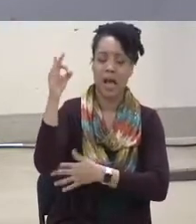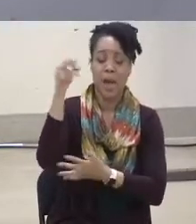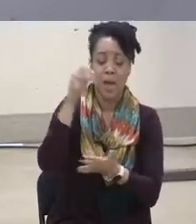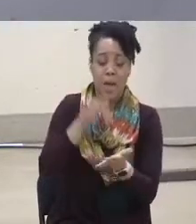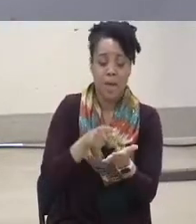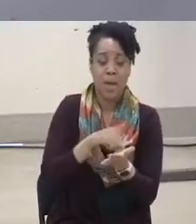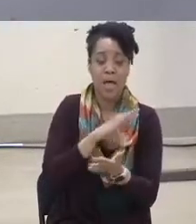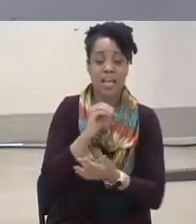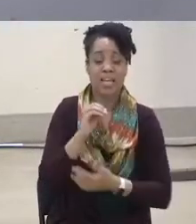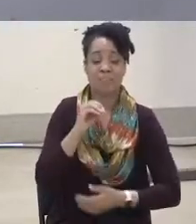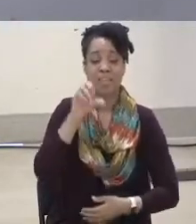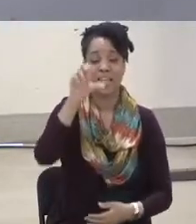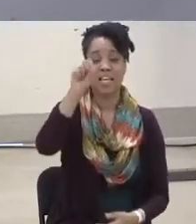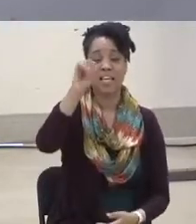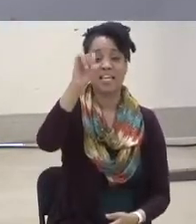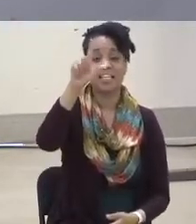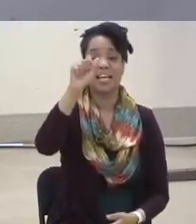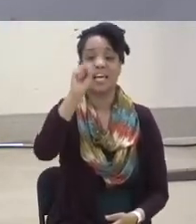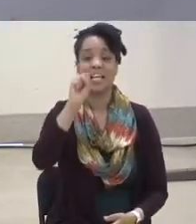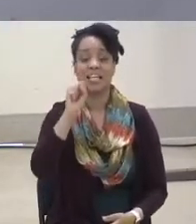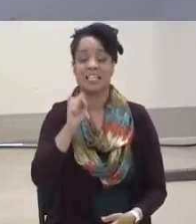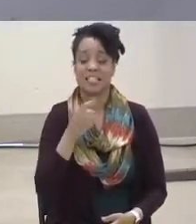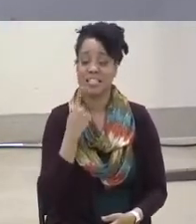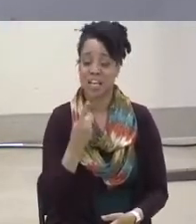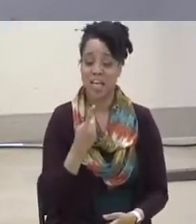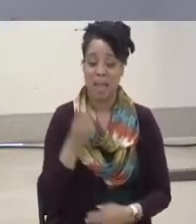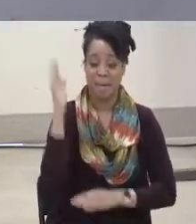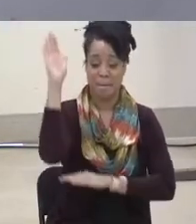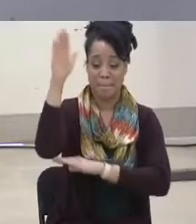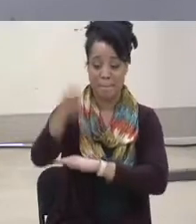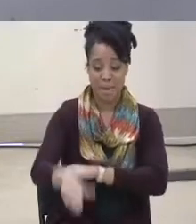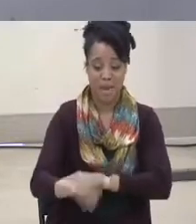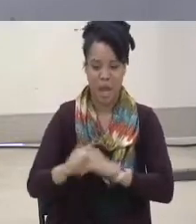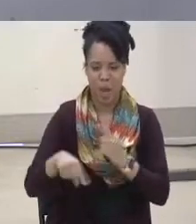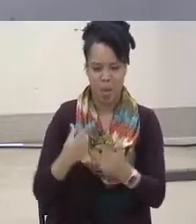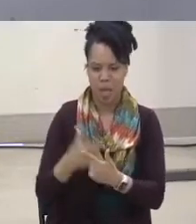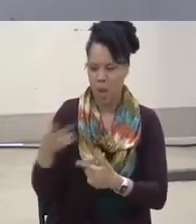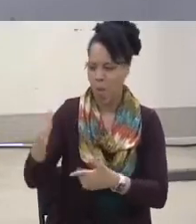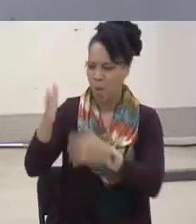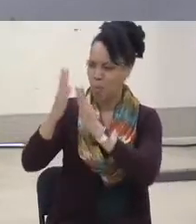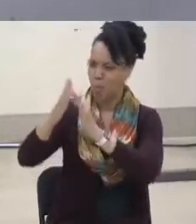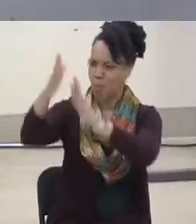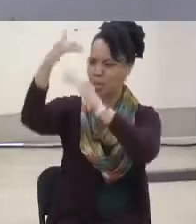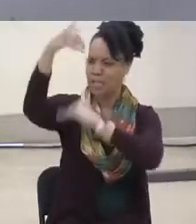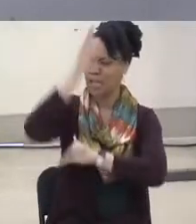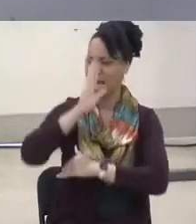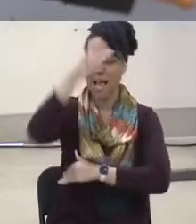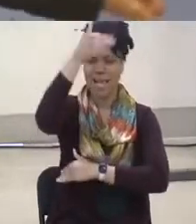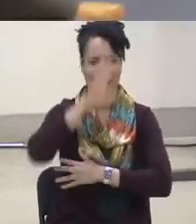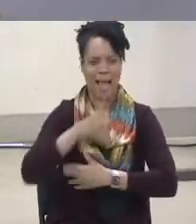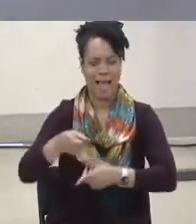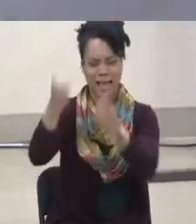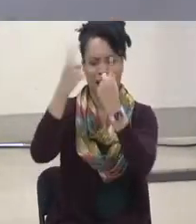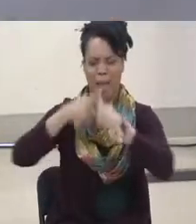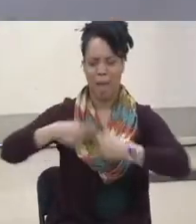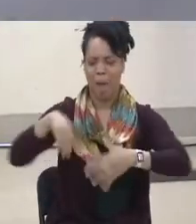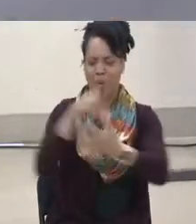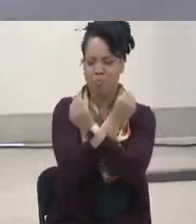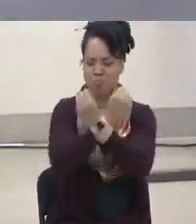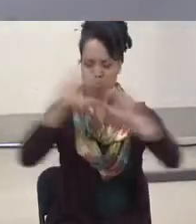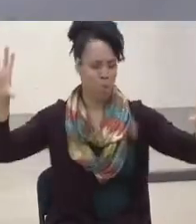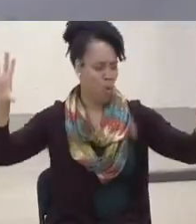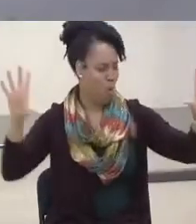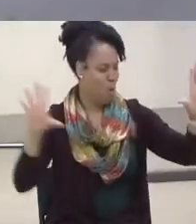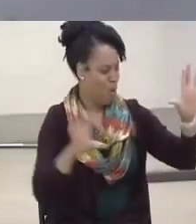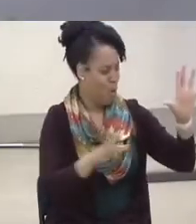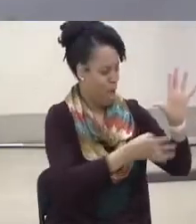Silas would tell you at midnight when they was praising God, God came and loosed their shackles. Pablo y